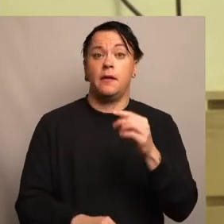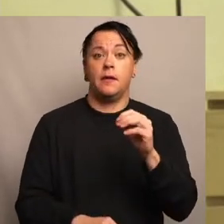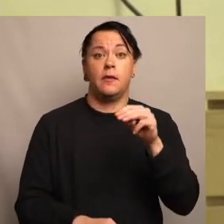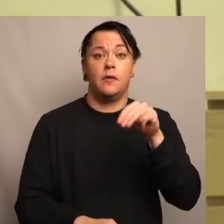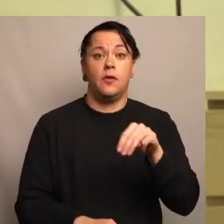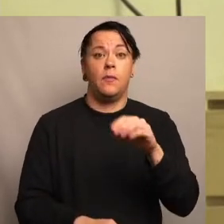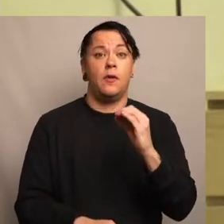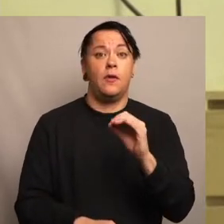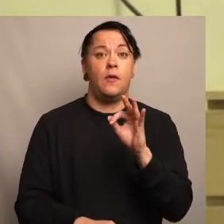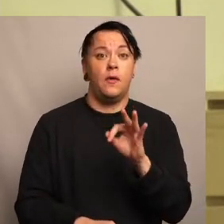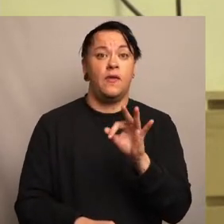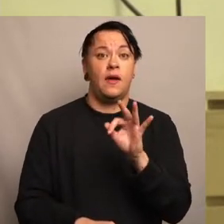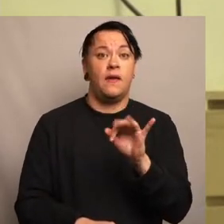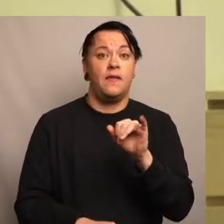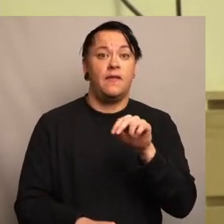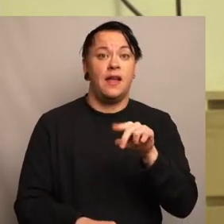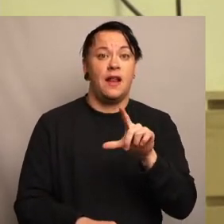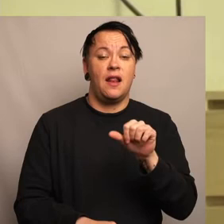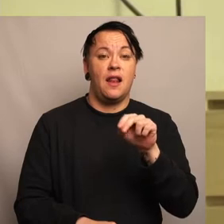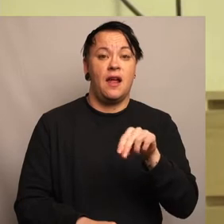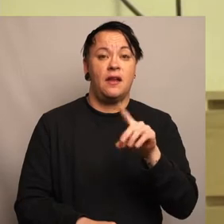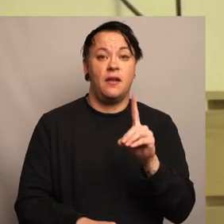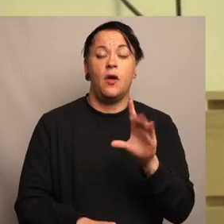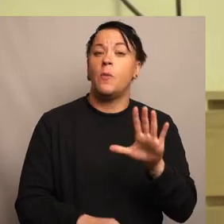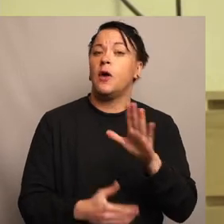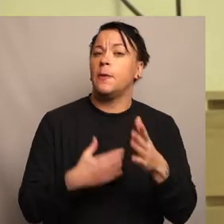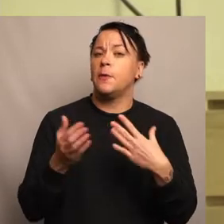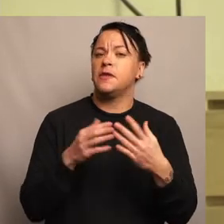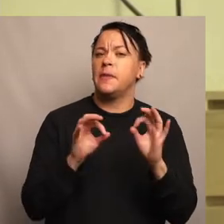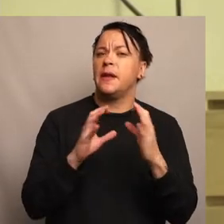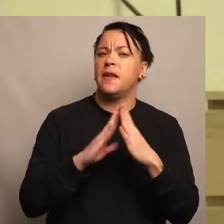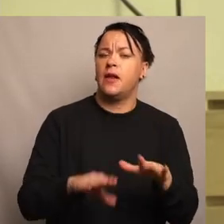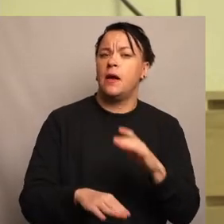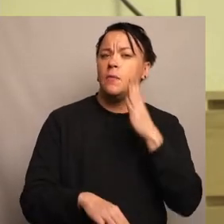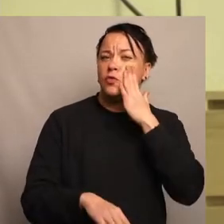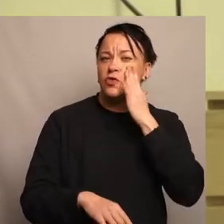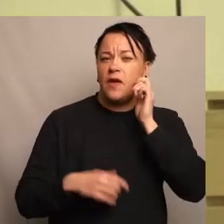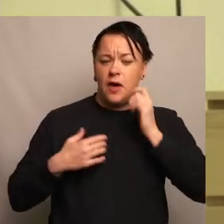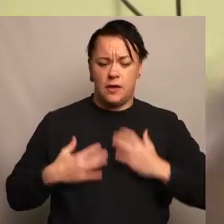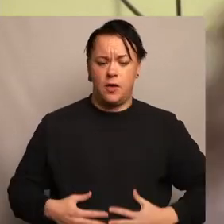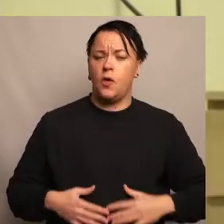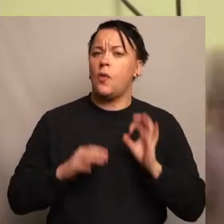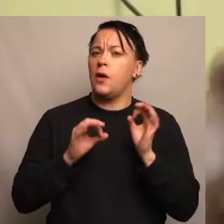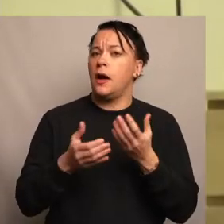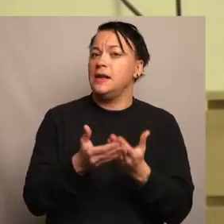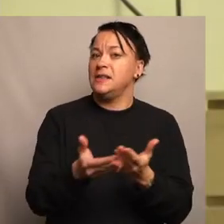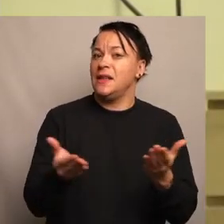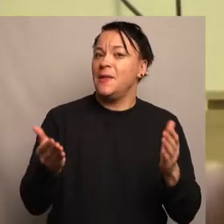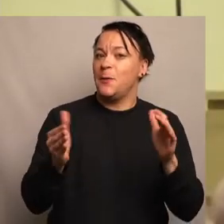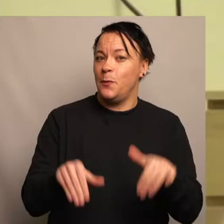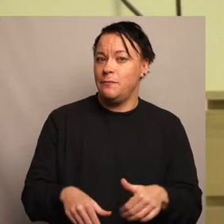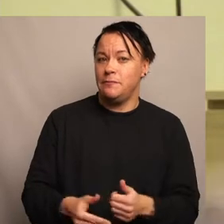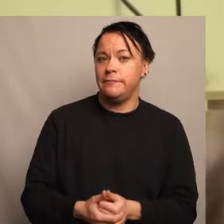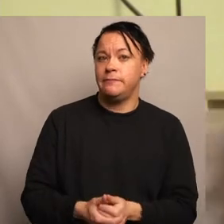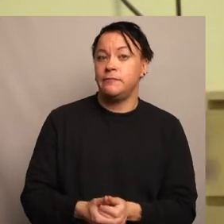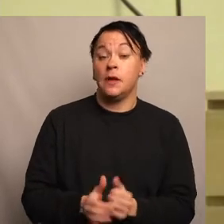is depicted in his work, in particular the black body. But to address more specifically